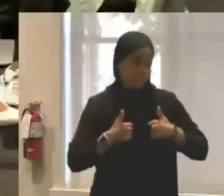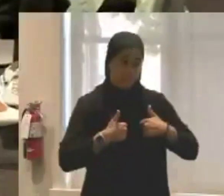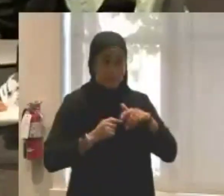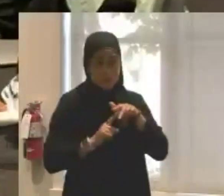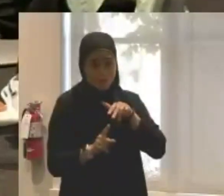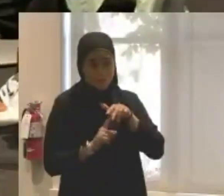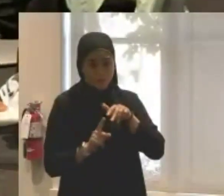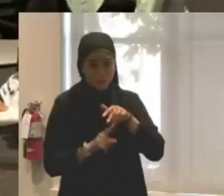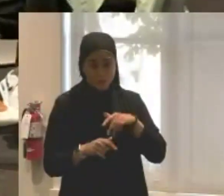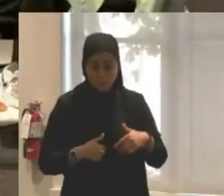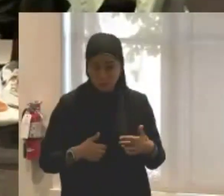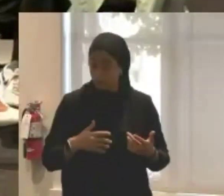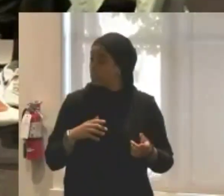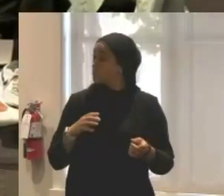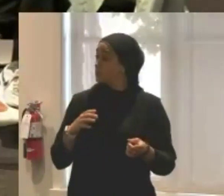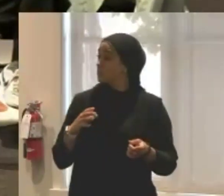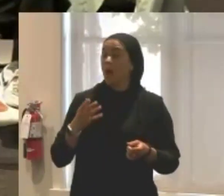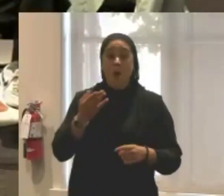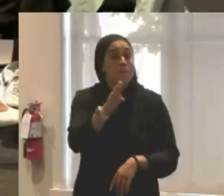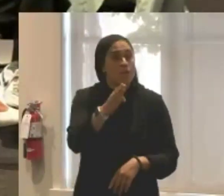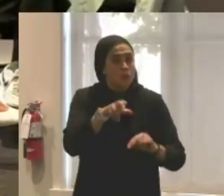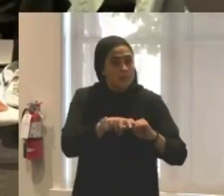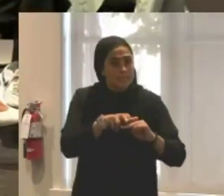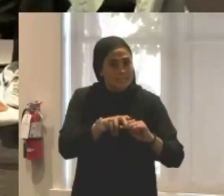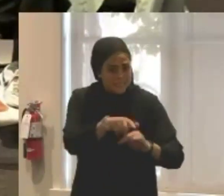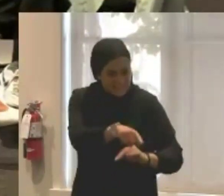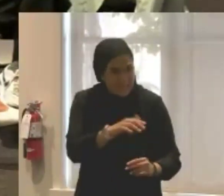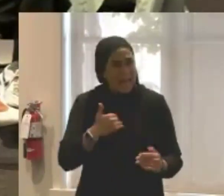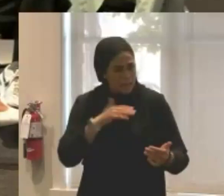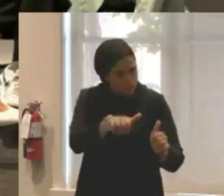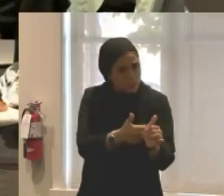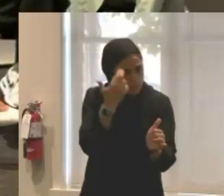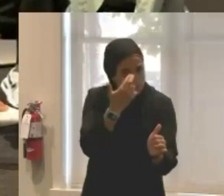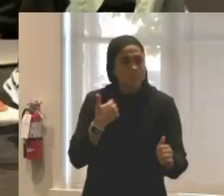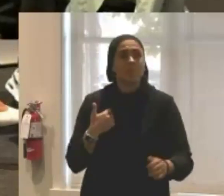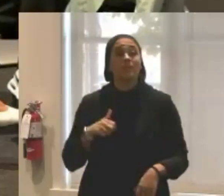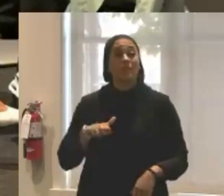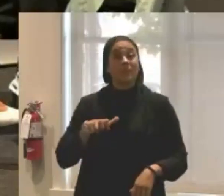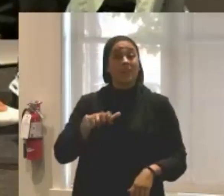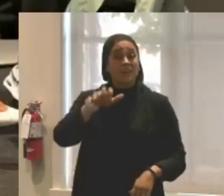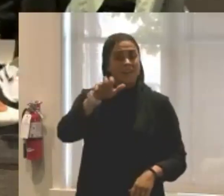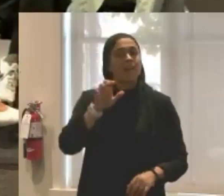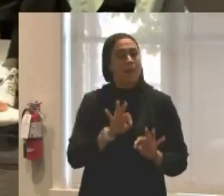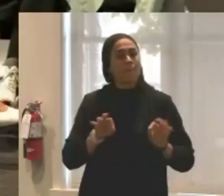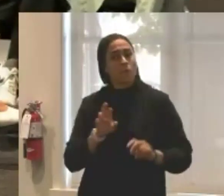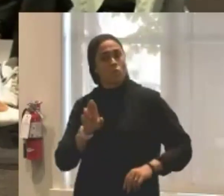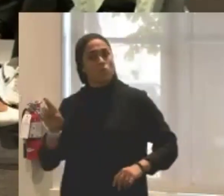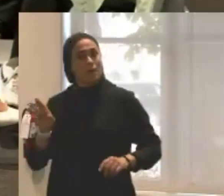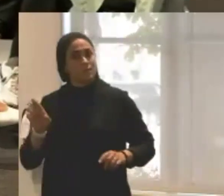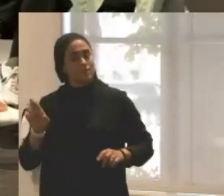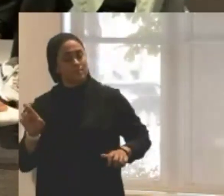that the blue seats meant something, that you need to stand on a certain side on an escalator before you get pushed on a subway station. You know, all of this